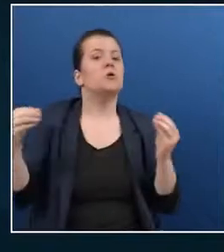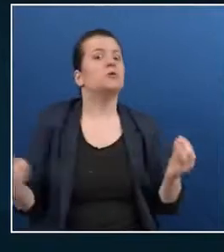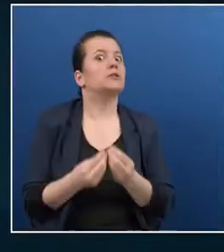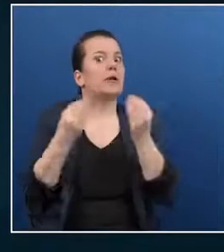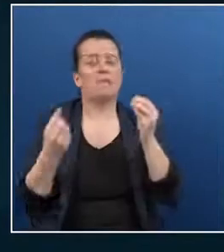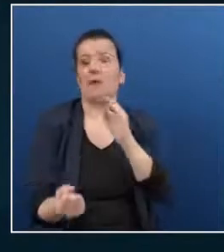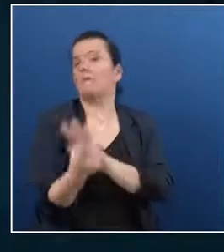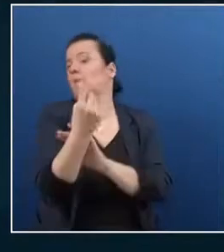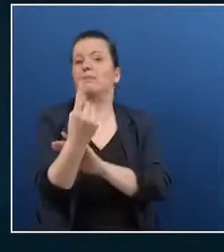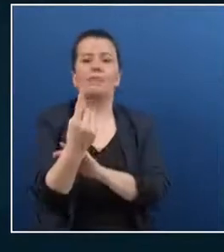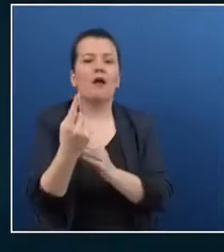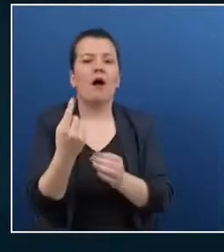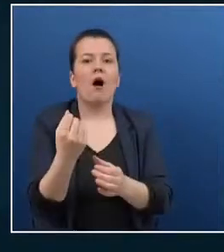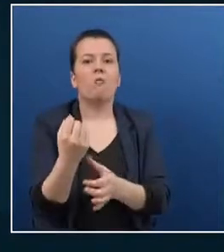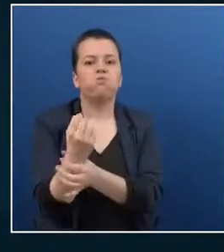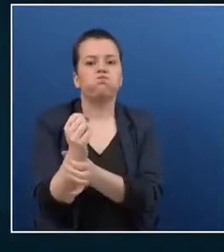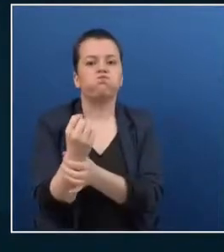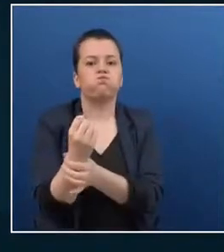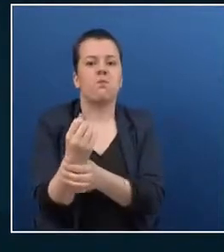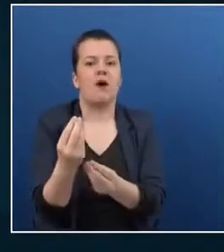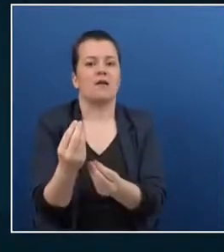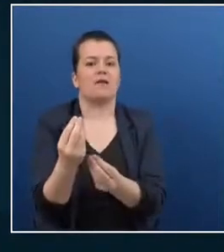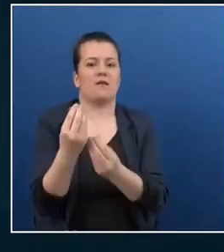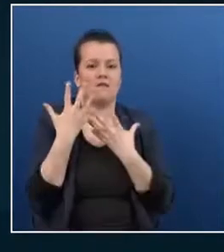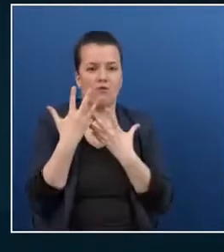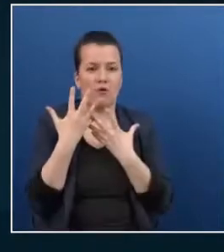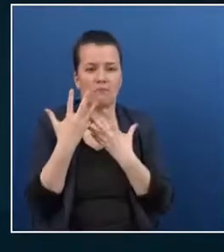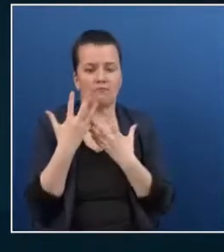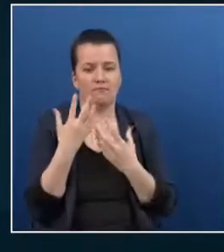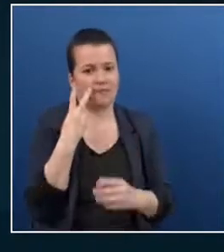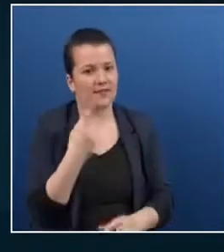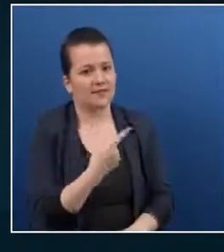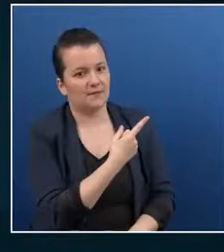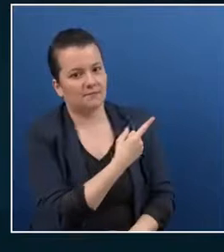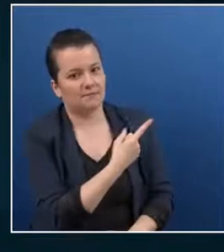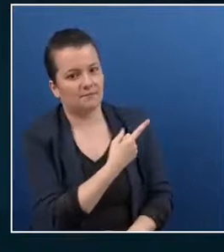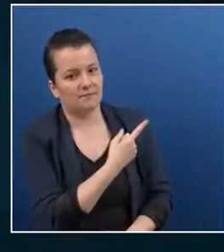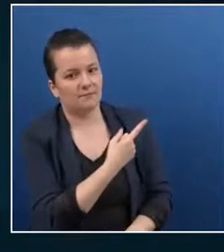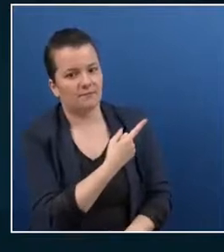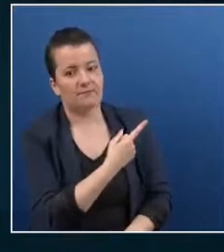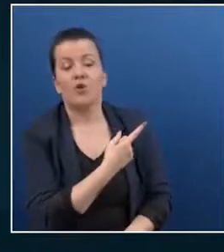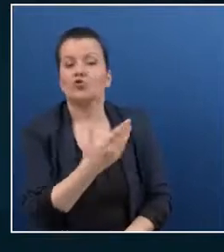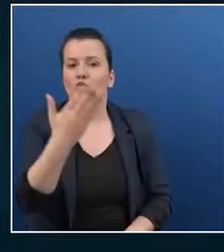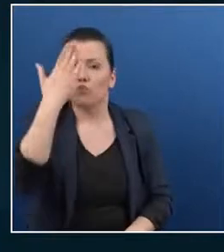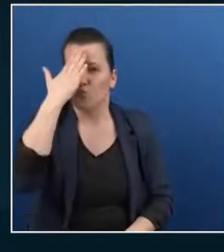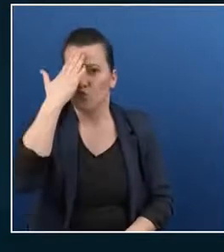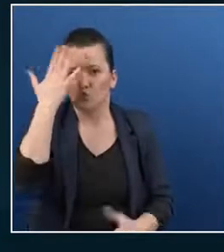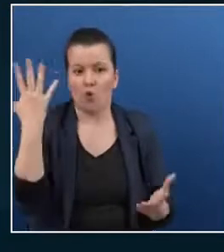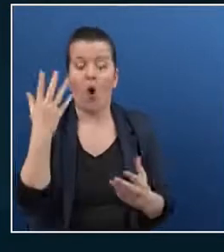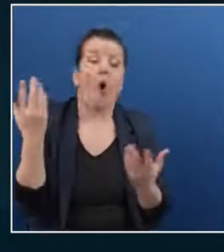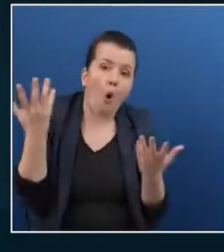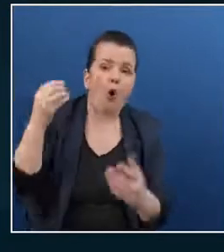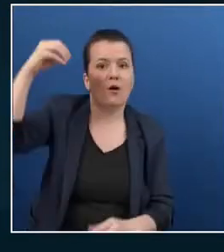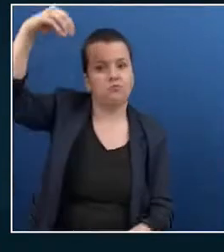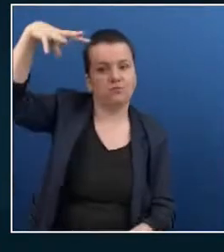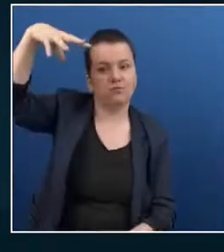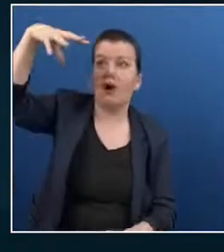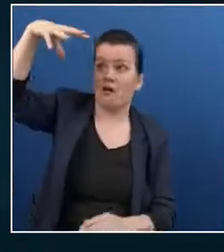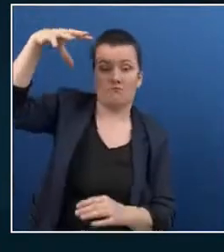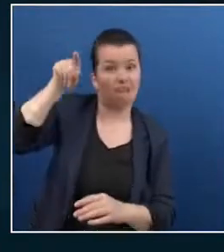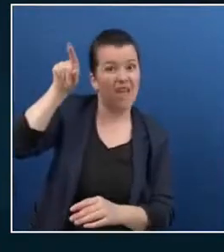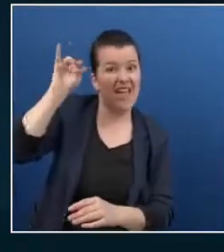be within this radius of awareness. And what it meant was if the light bulb turned yellow or your